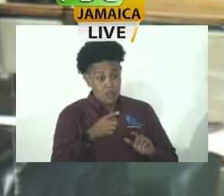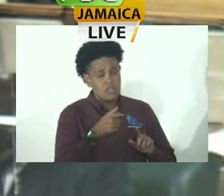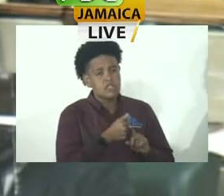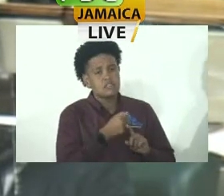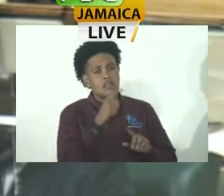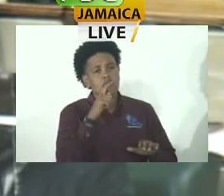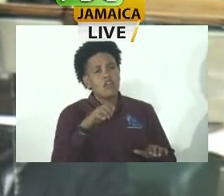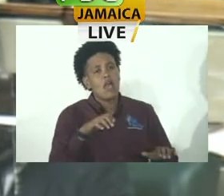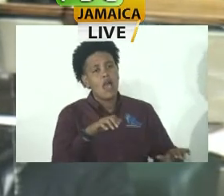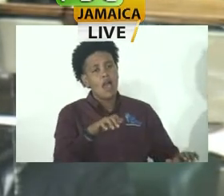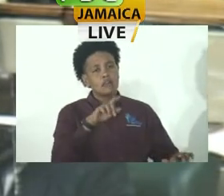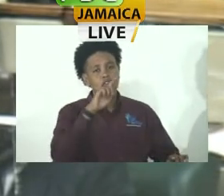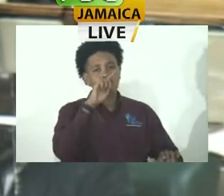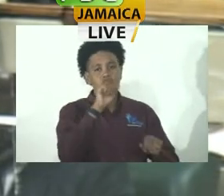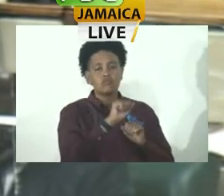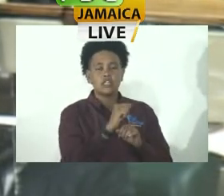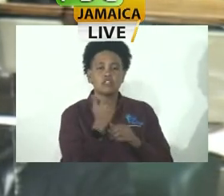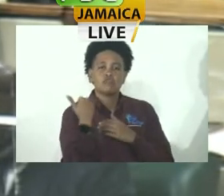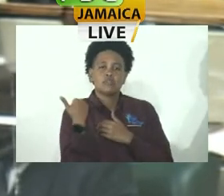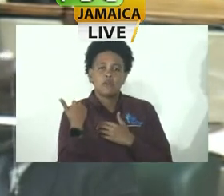acts responsible